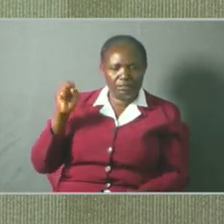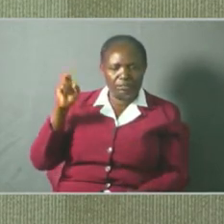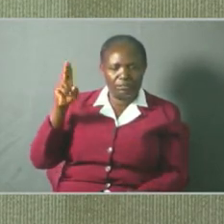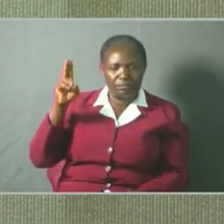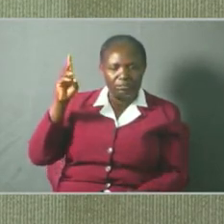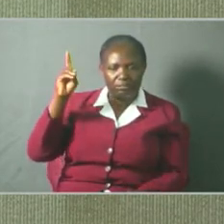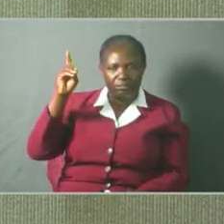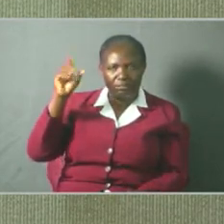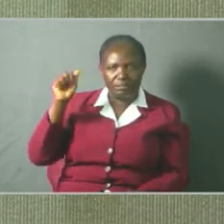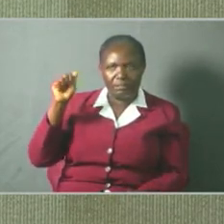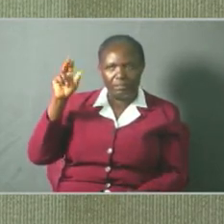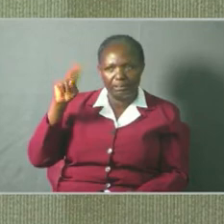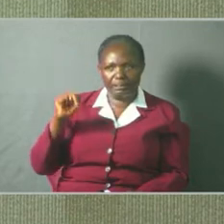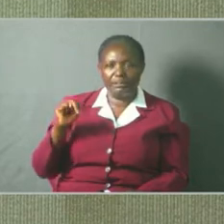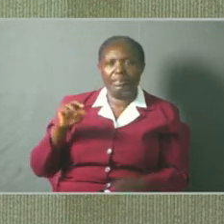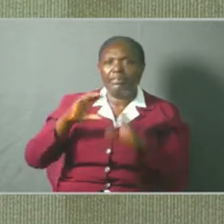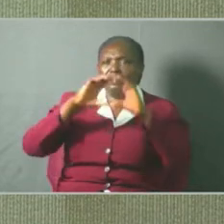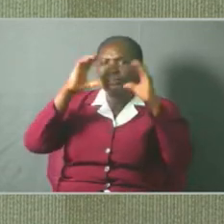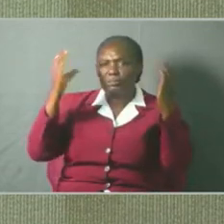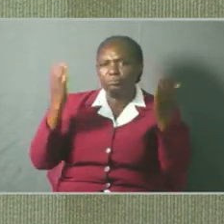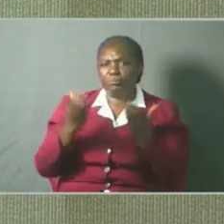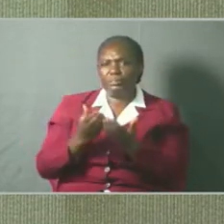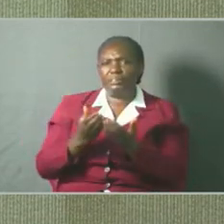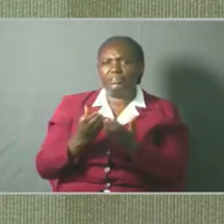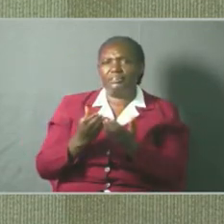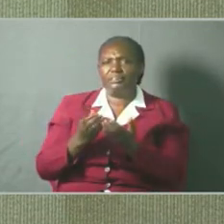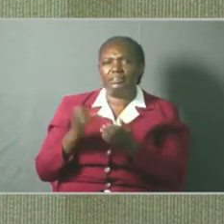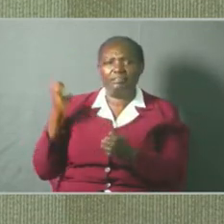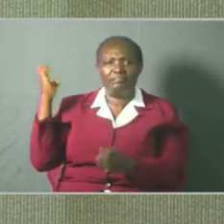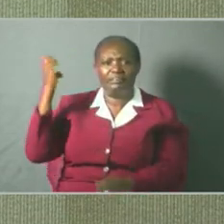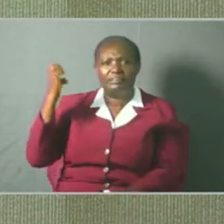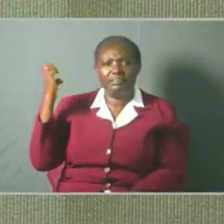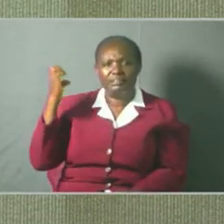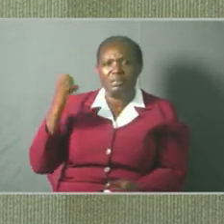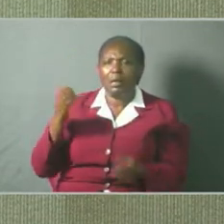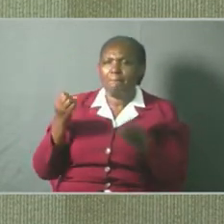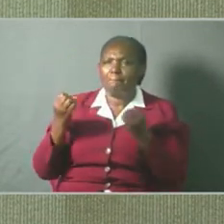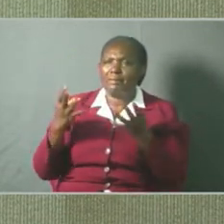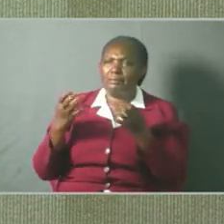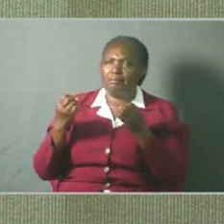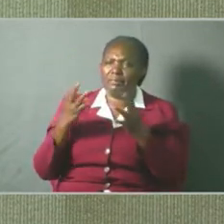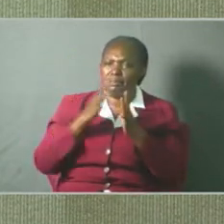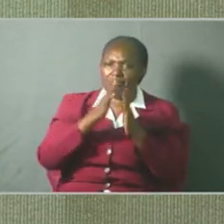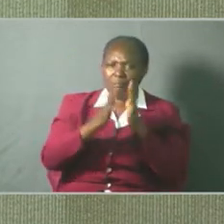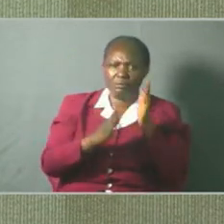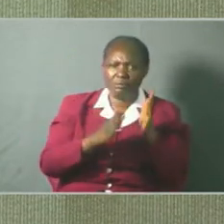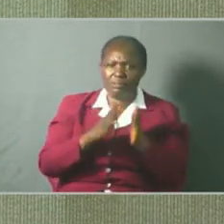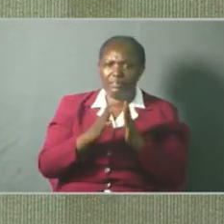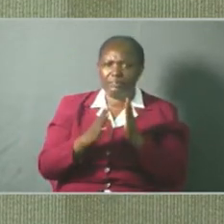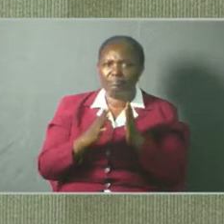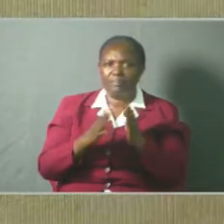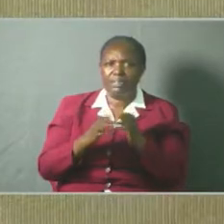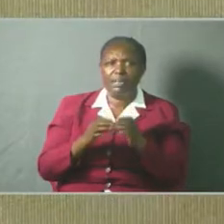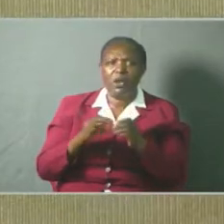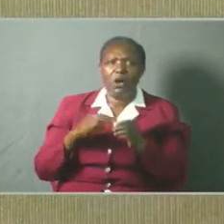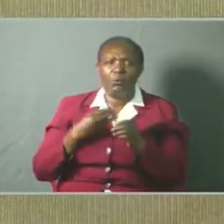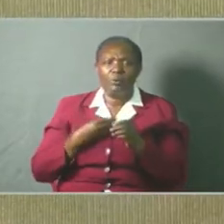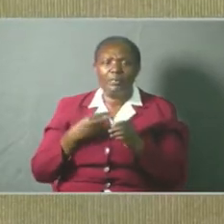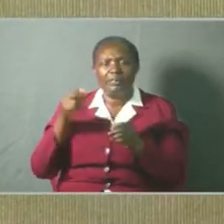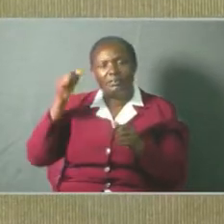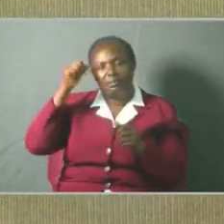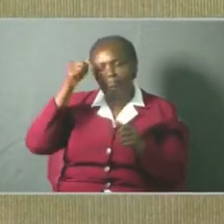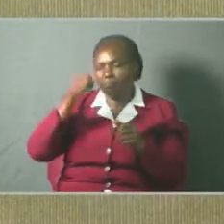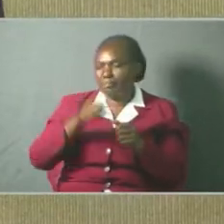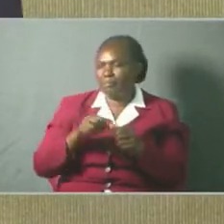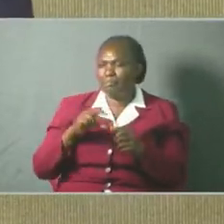Community evangelism. So we have many programs. But as we do all that, we remember that we are there also.